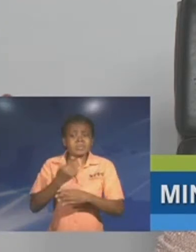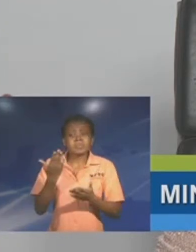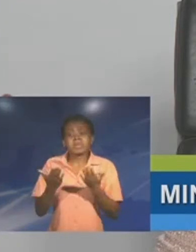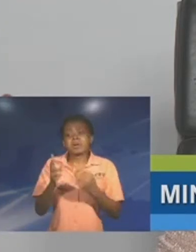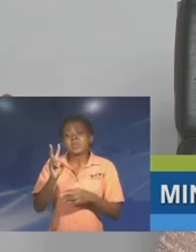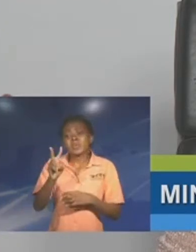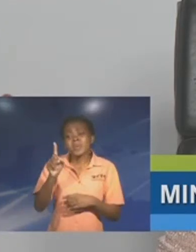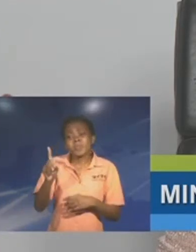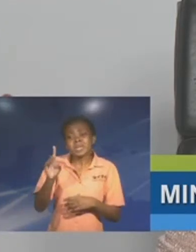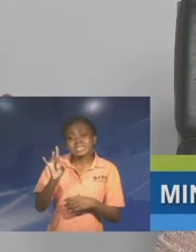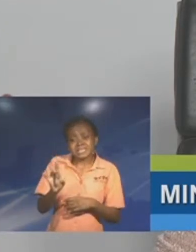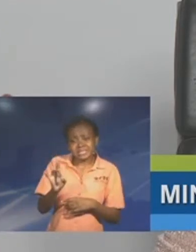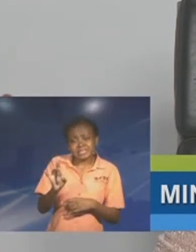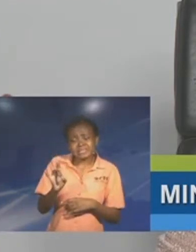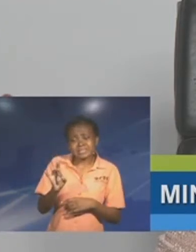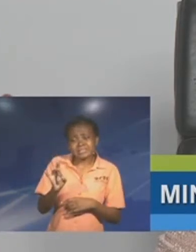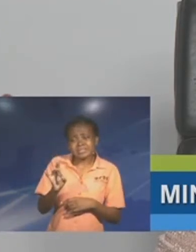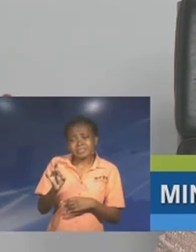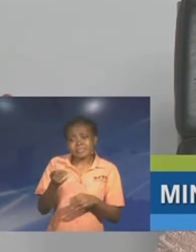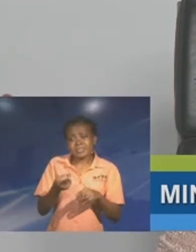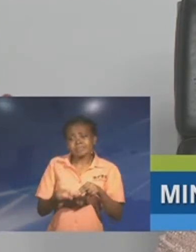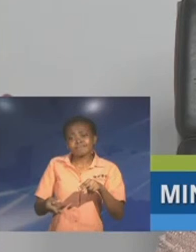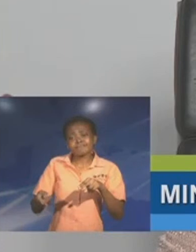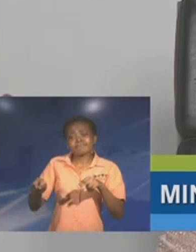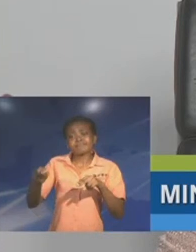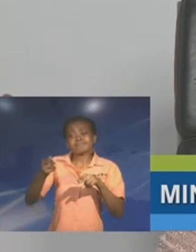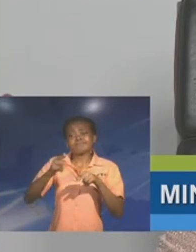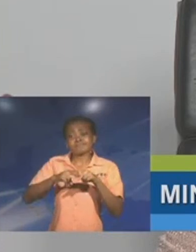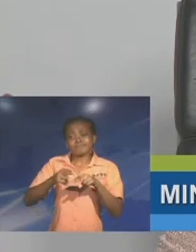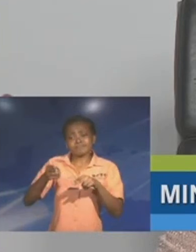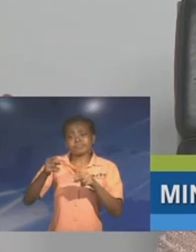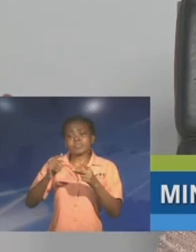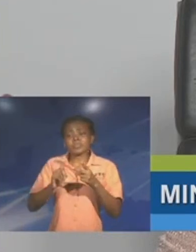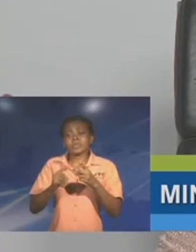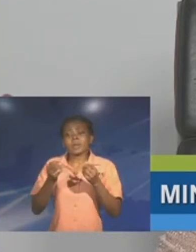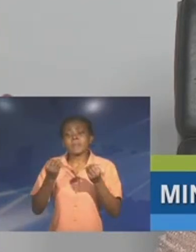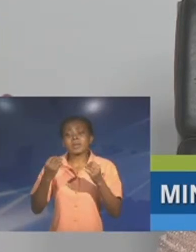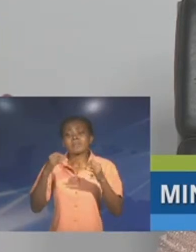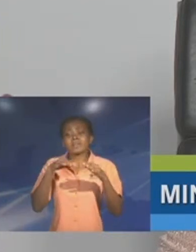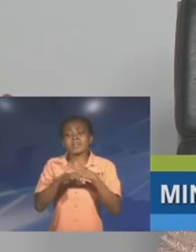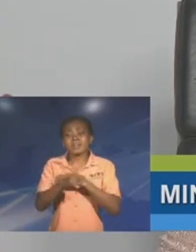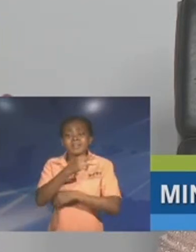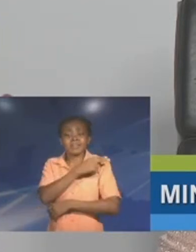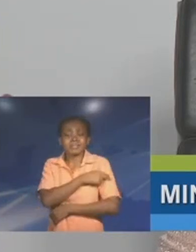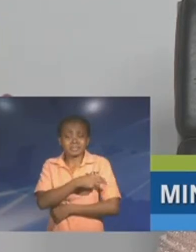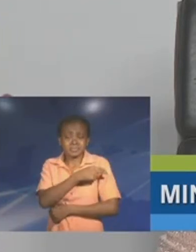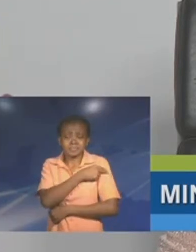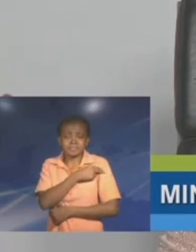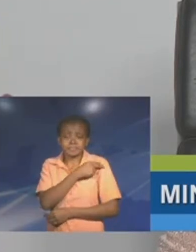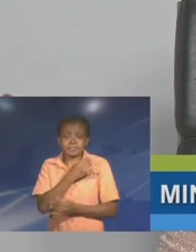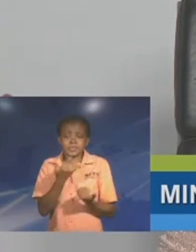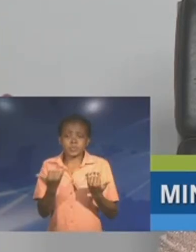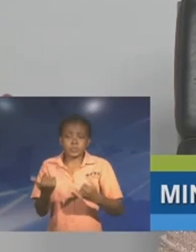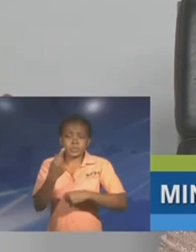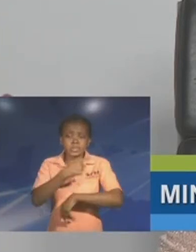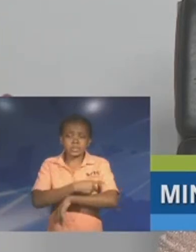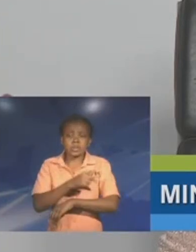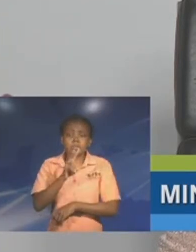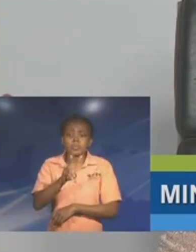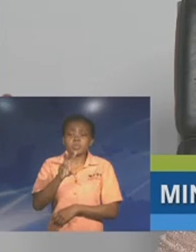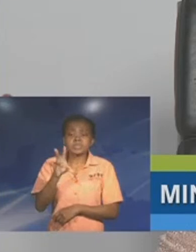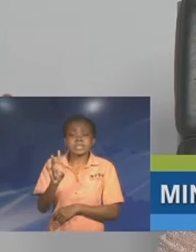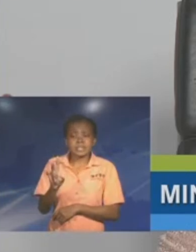280. An increase in the hospitalization numbers. Today we are at 227. We peaked